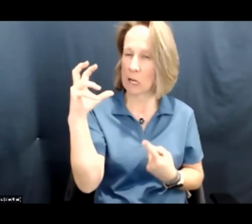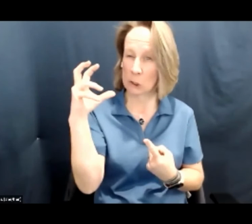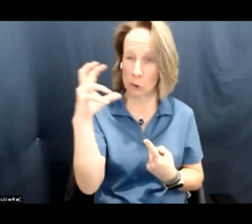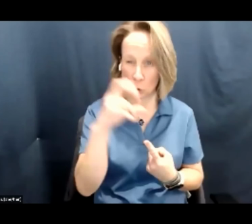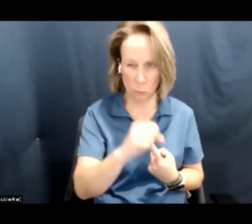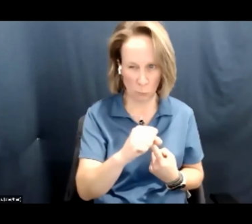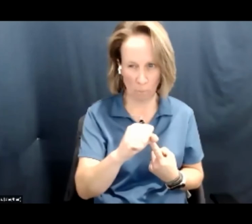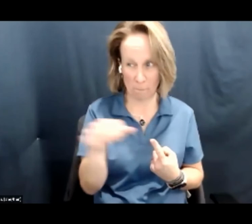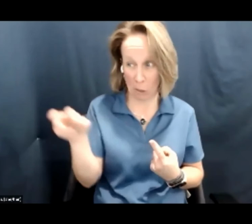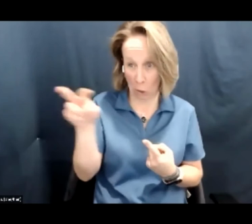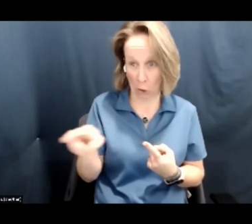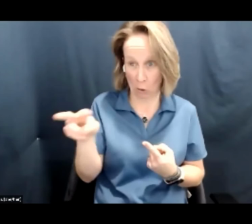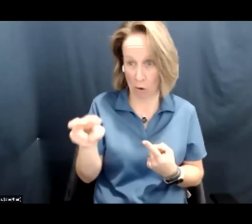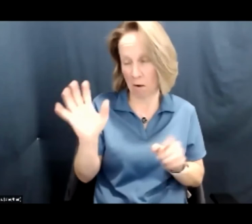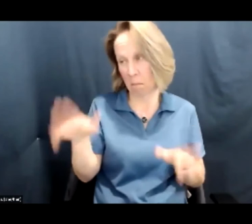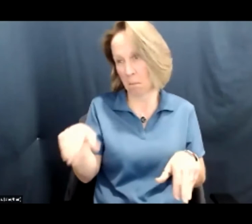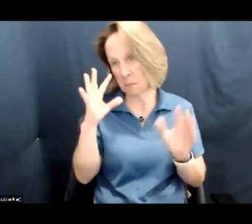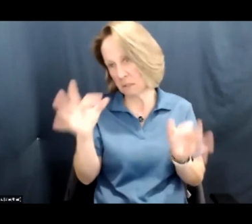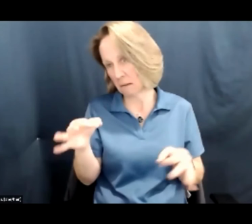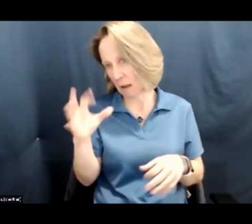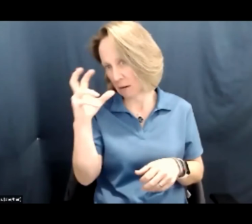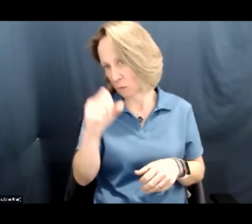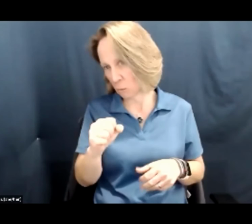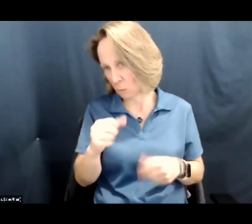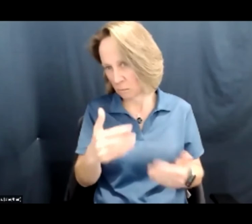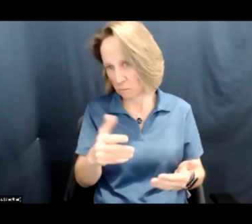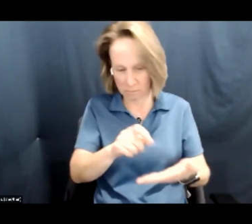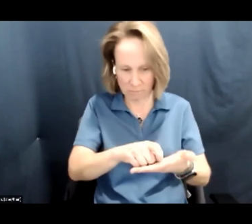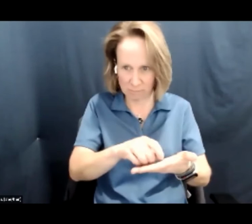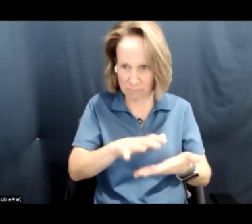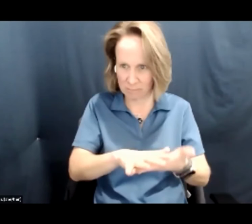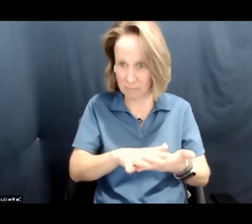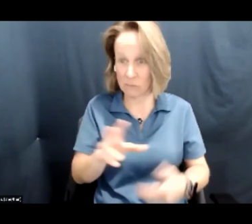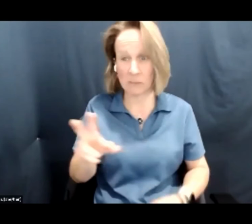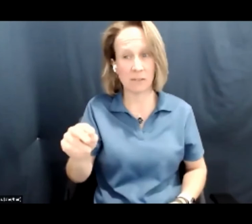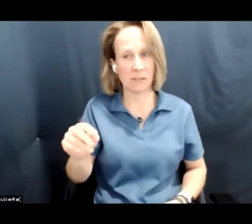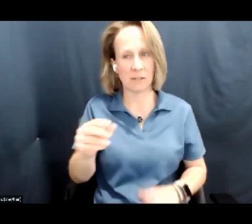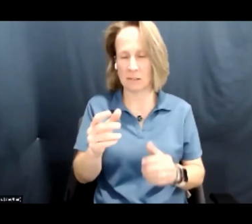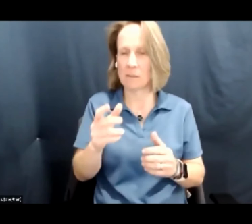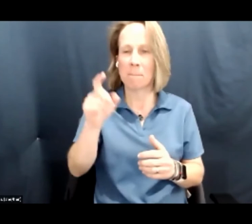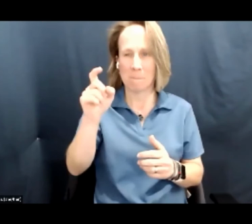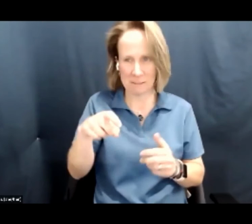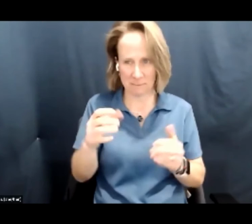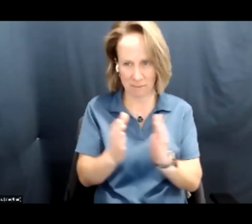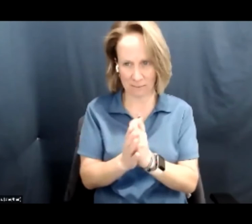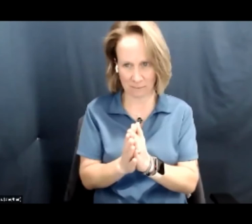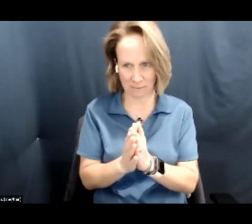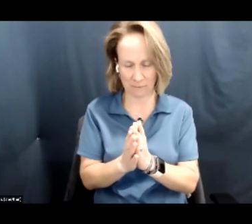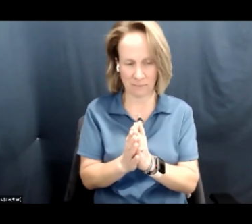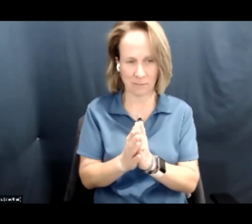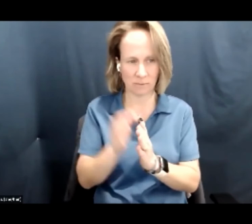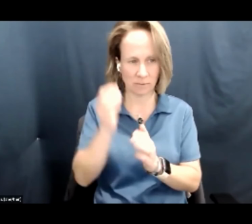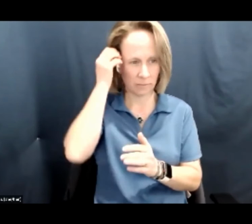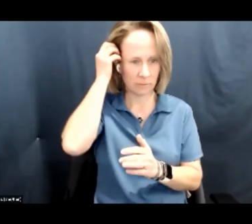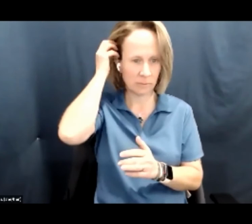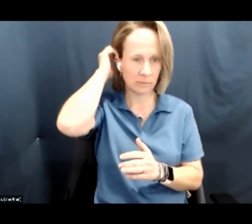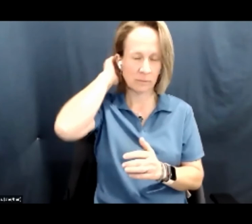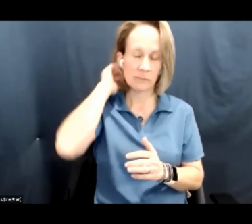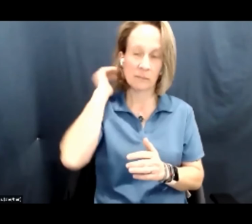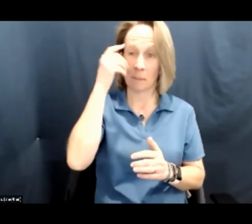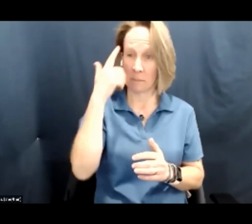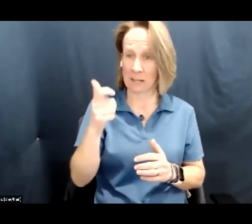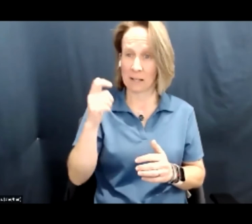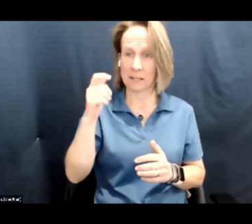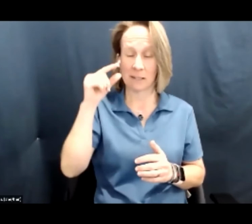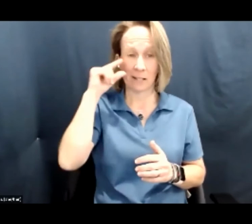someone what someone's pronouns are without asking them, right? Because our gender expression and our gender identity